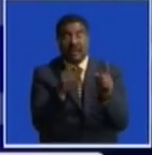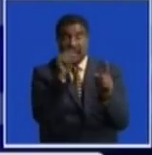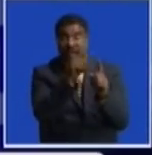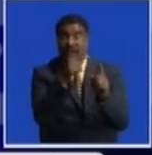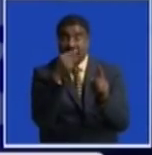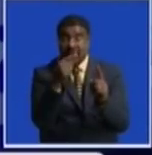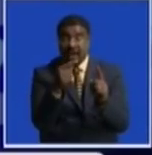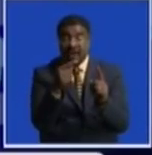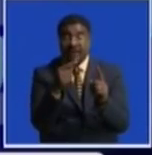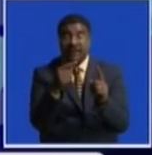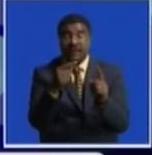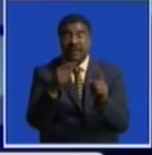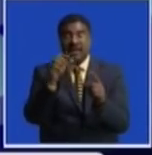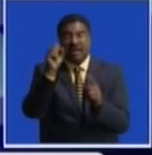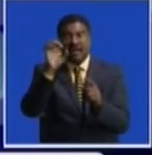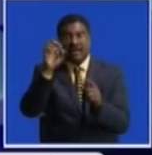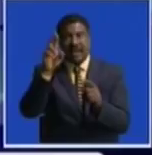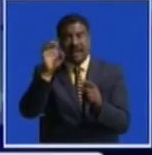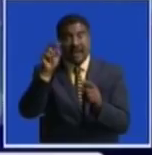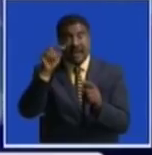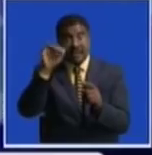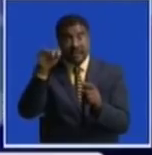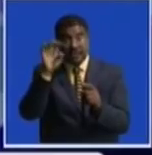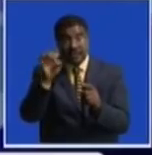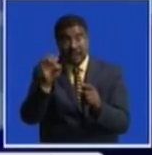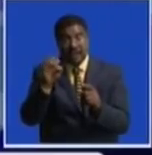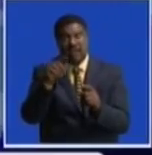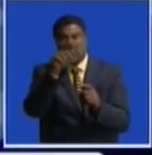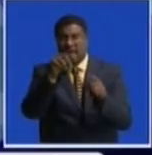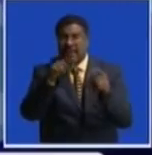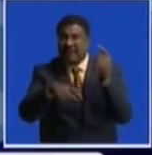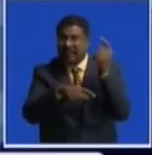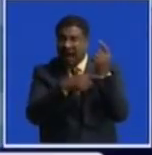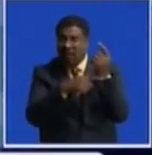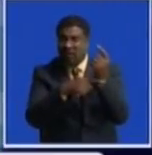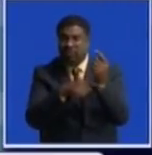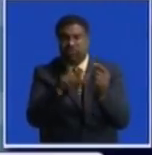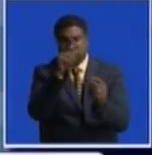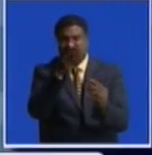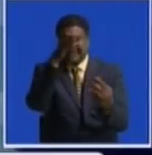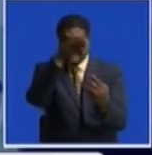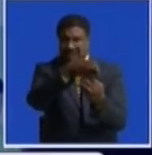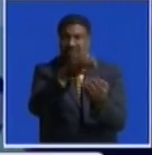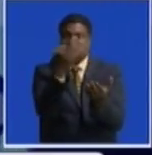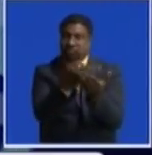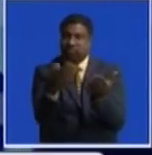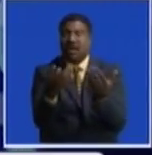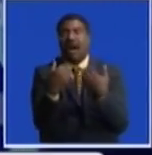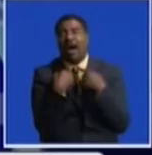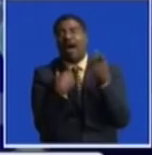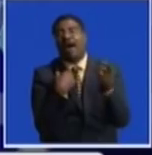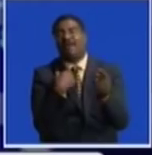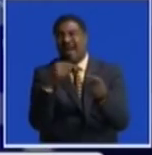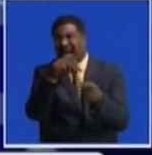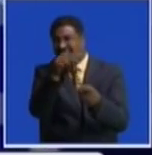said only Ngabwe, Serenje, Chitambo and Luano districts are on the direct input supply, while the rest are on